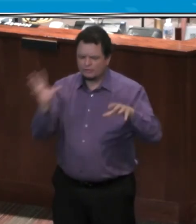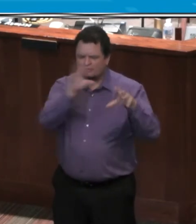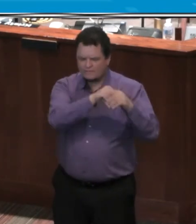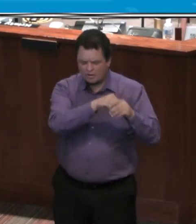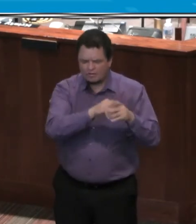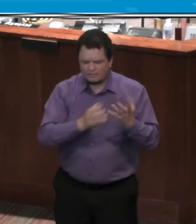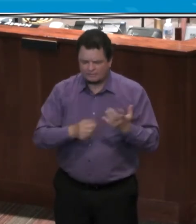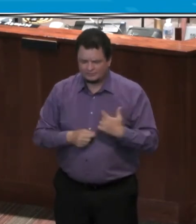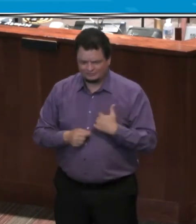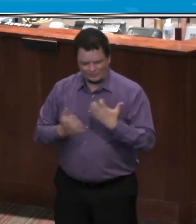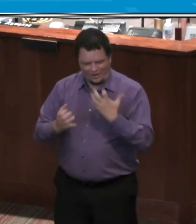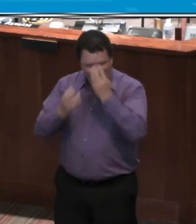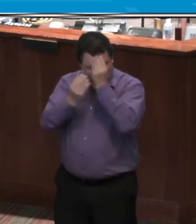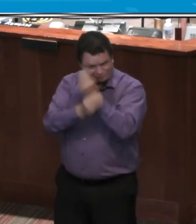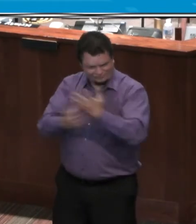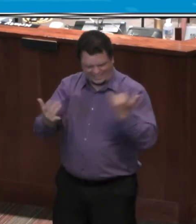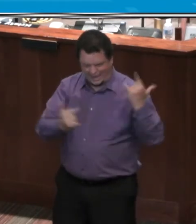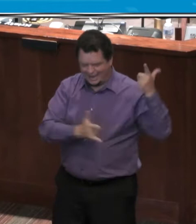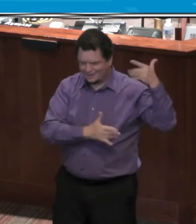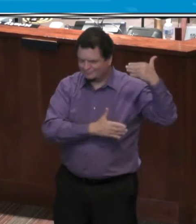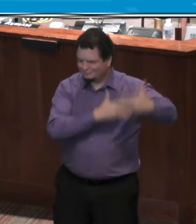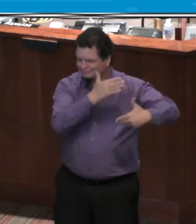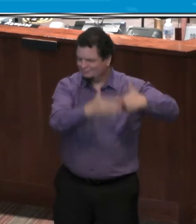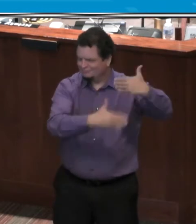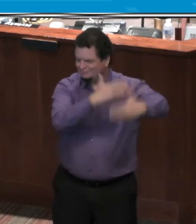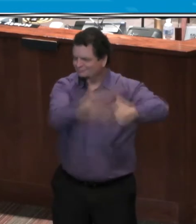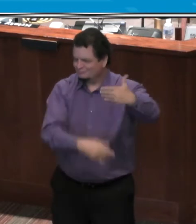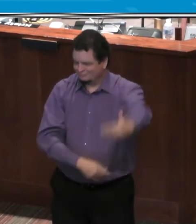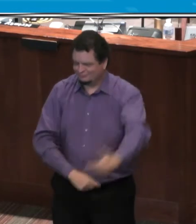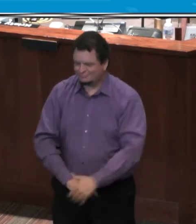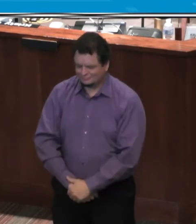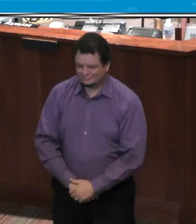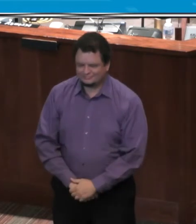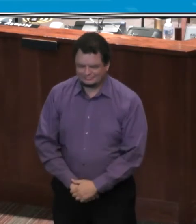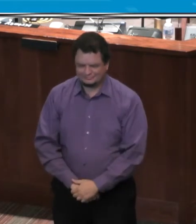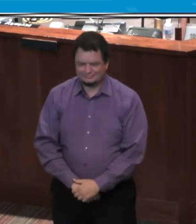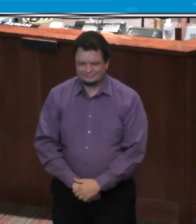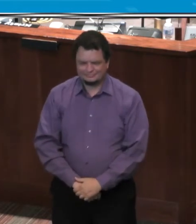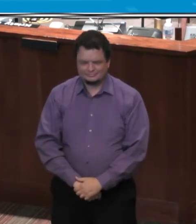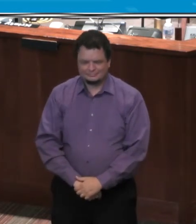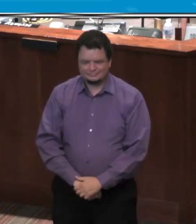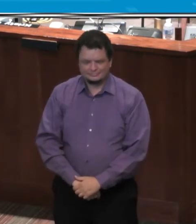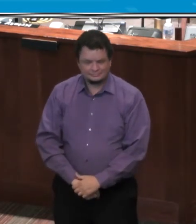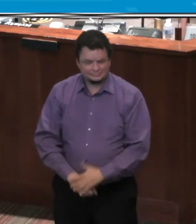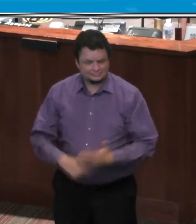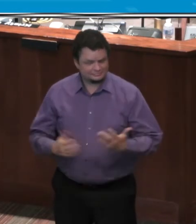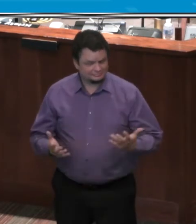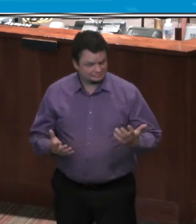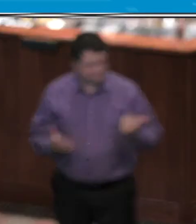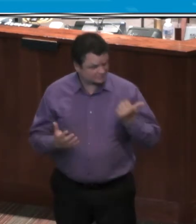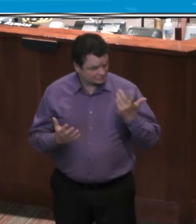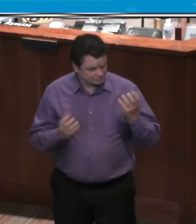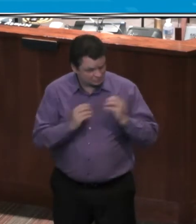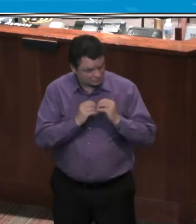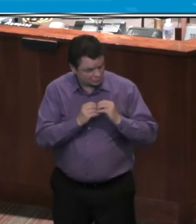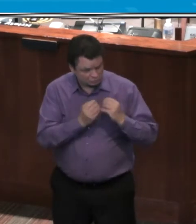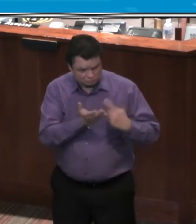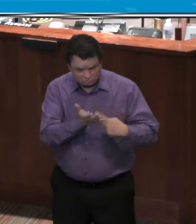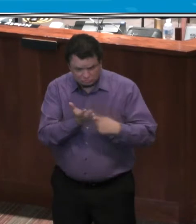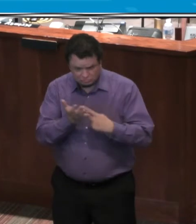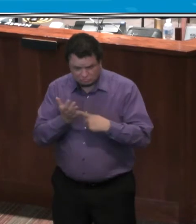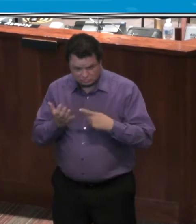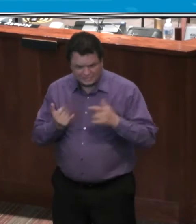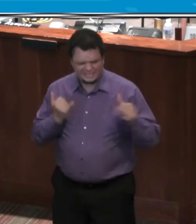update. Okay, any other Board of Health member comments? Gonzalez? Oh, Longinos, excuse me.